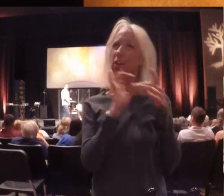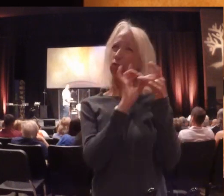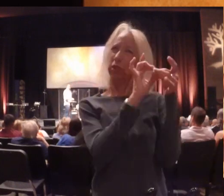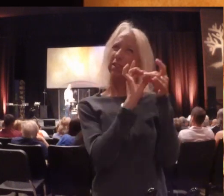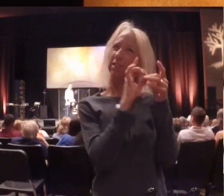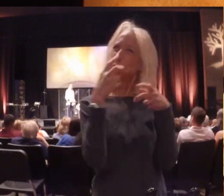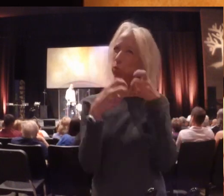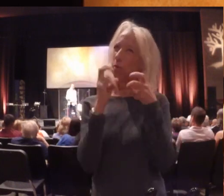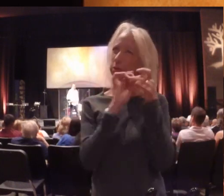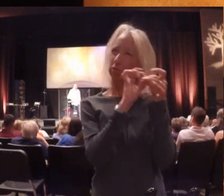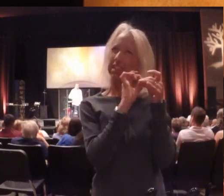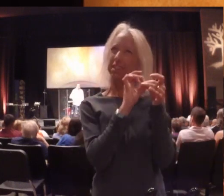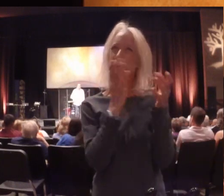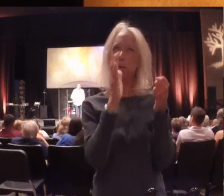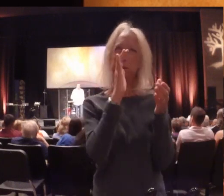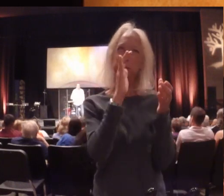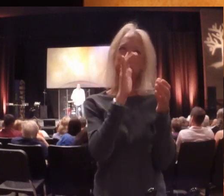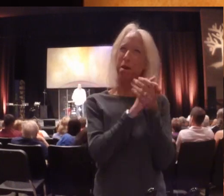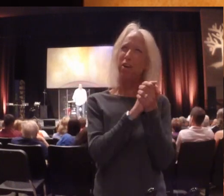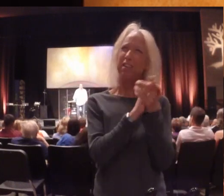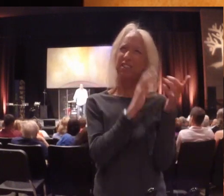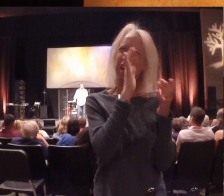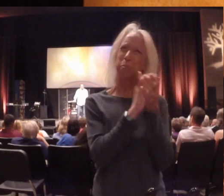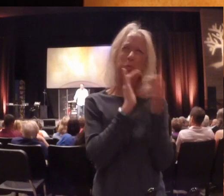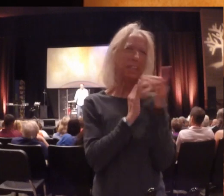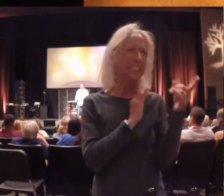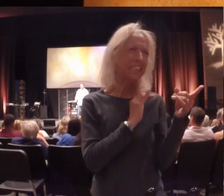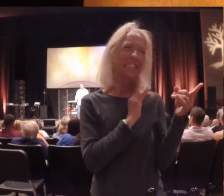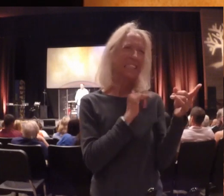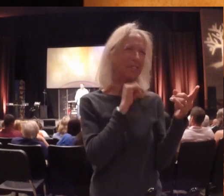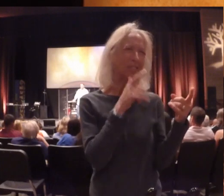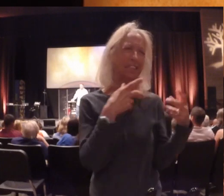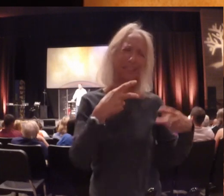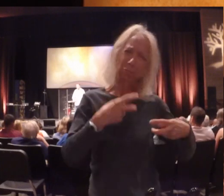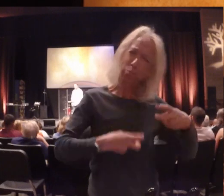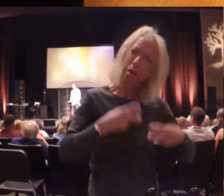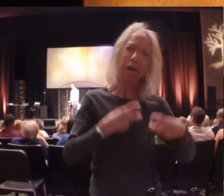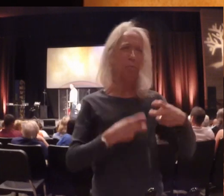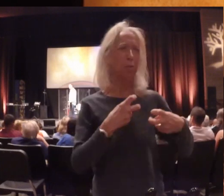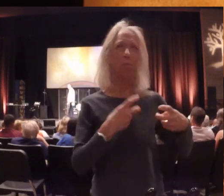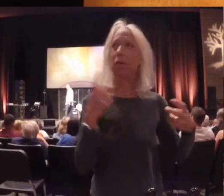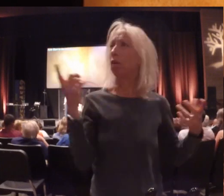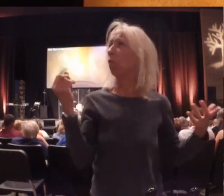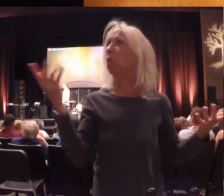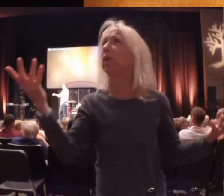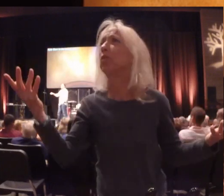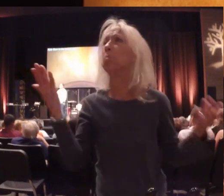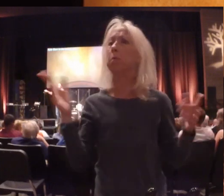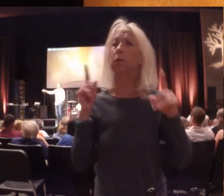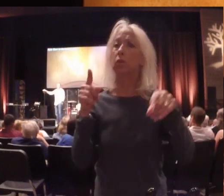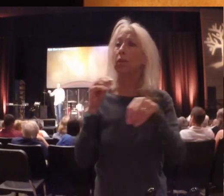having relationship problems. And your marriage is on the rocks. What are you doing about it? Are you getting